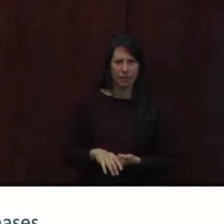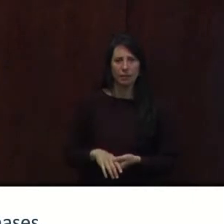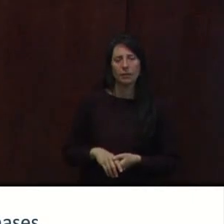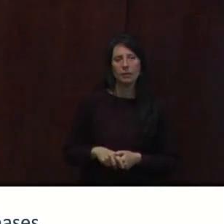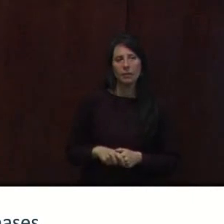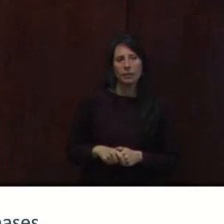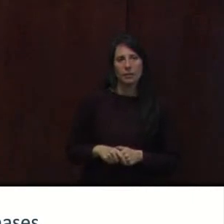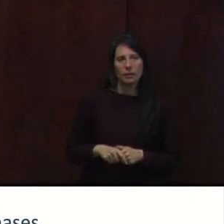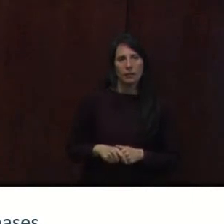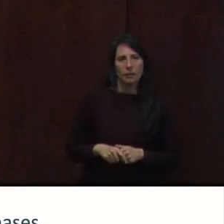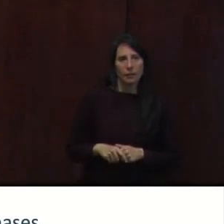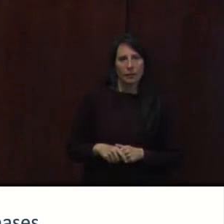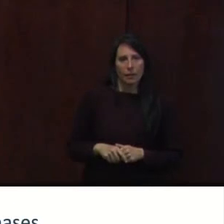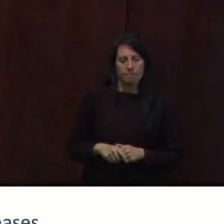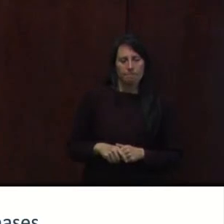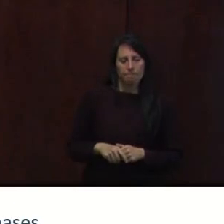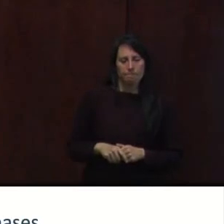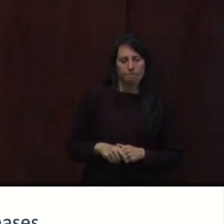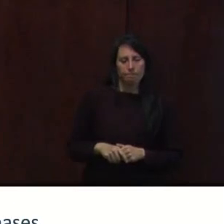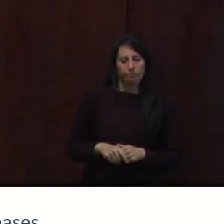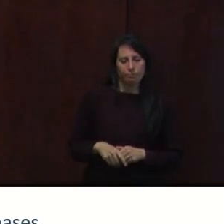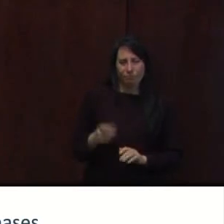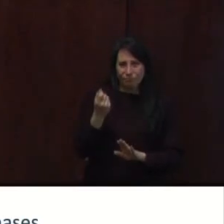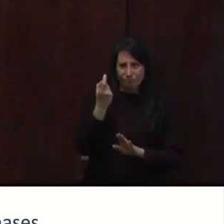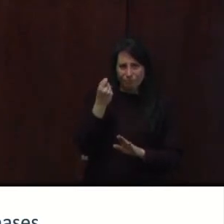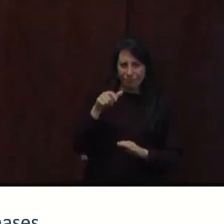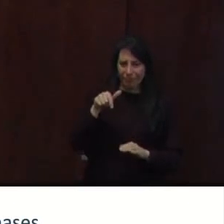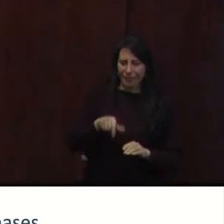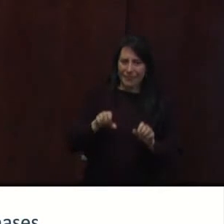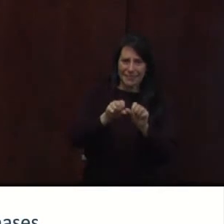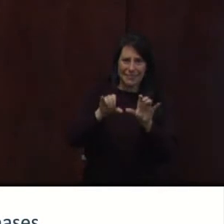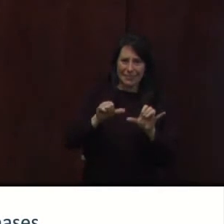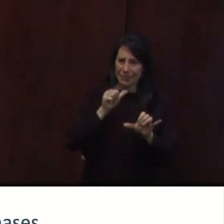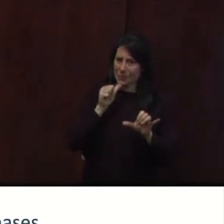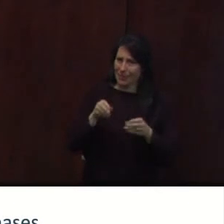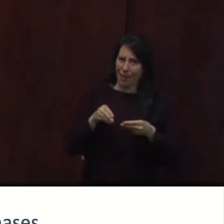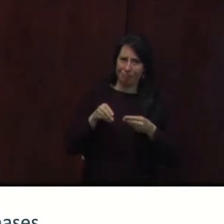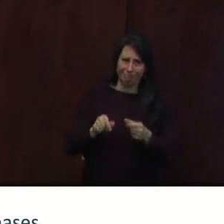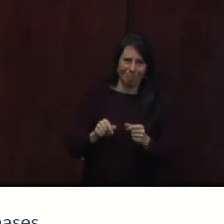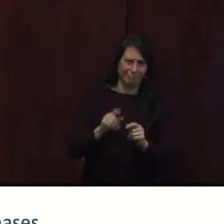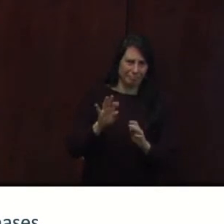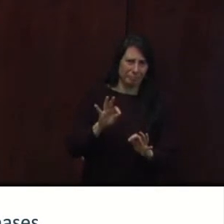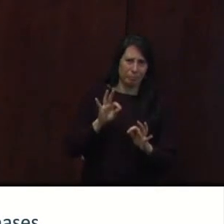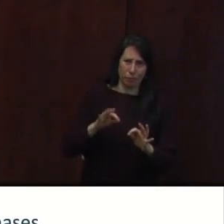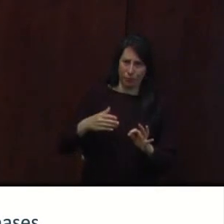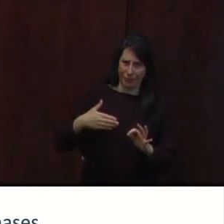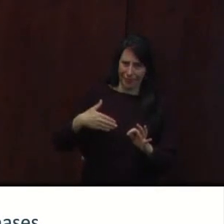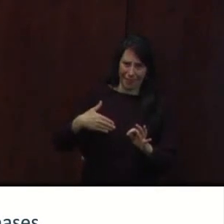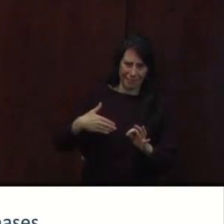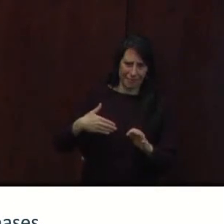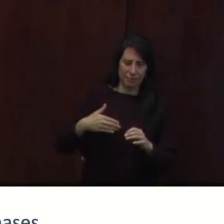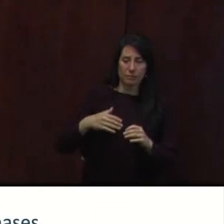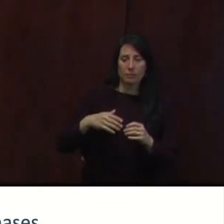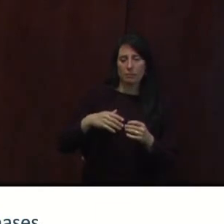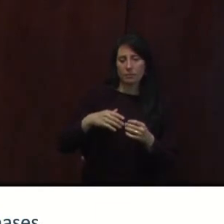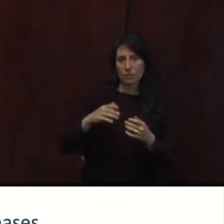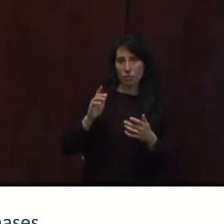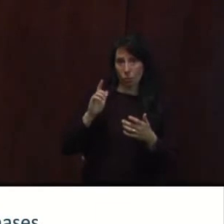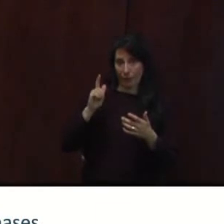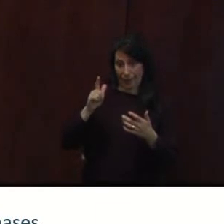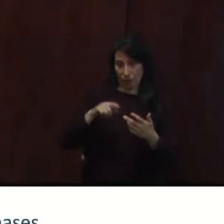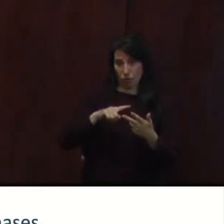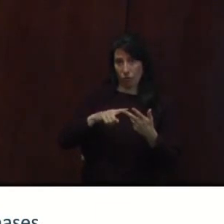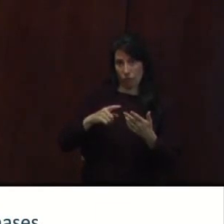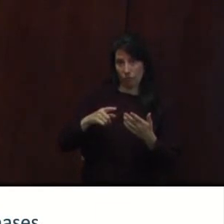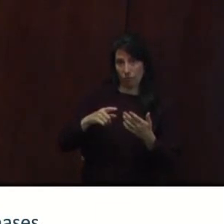folks aware of, that it's still not a perfect system, so the new phases, as the new phases are rolled out, they will